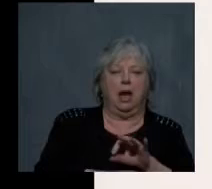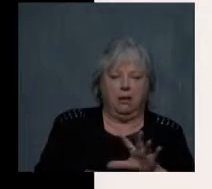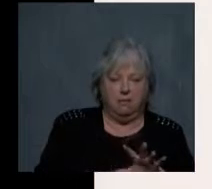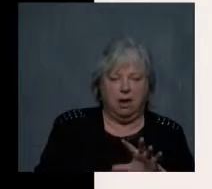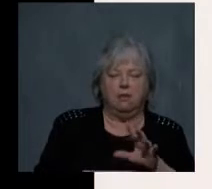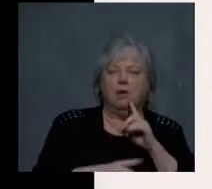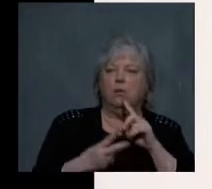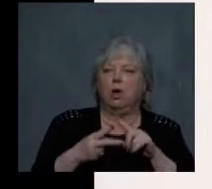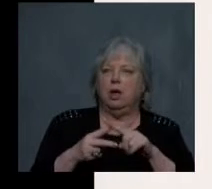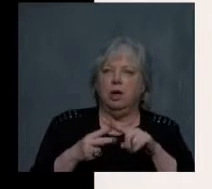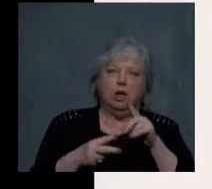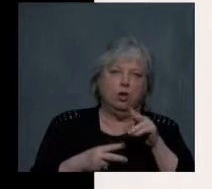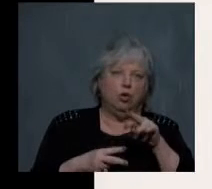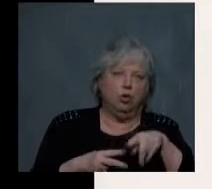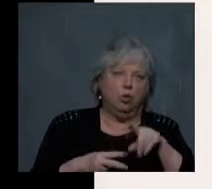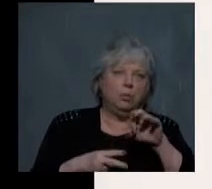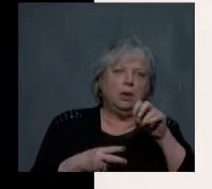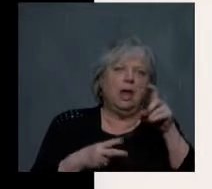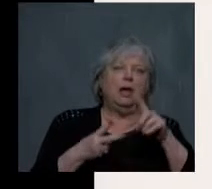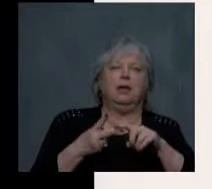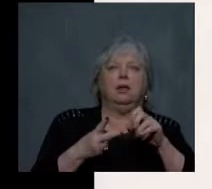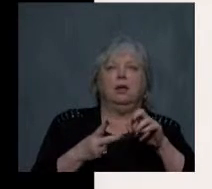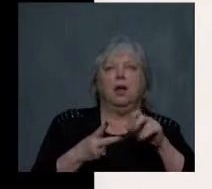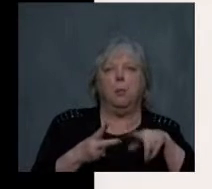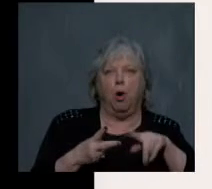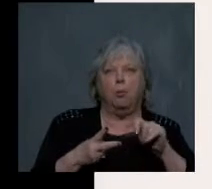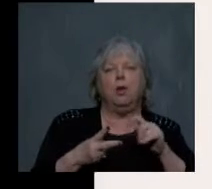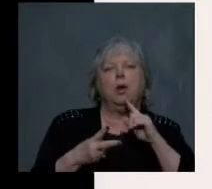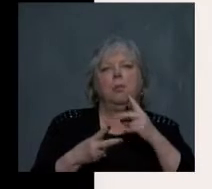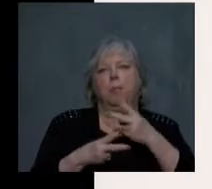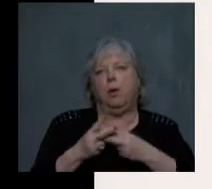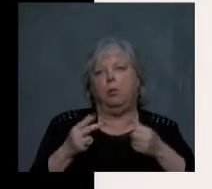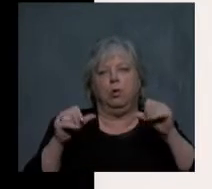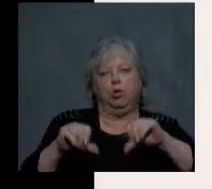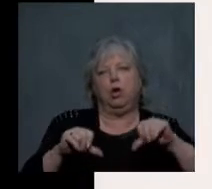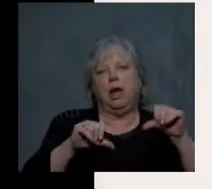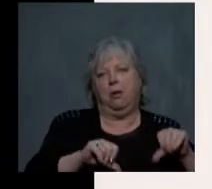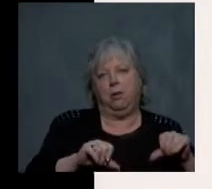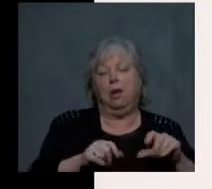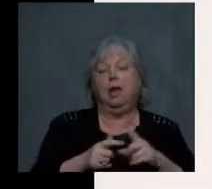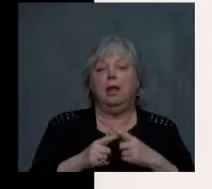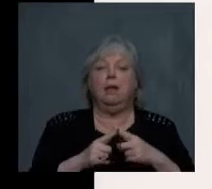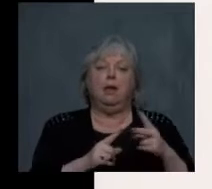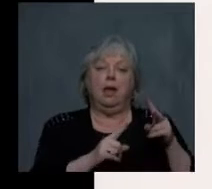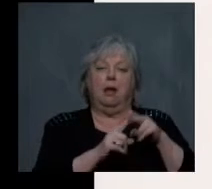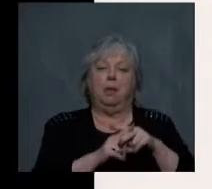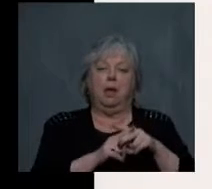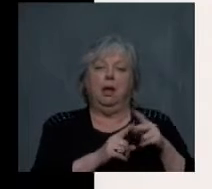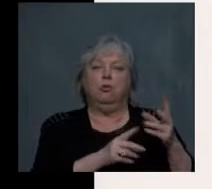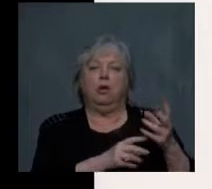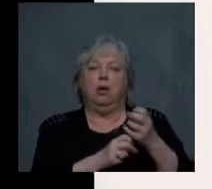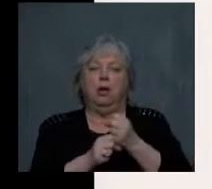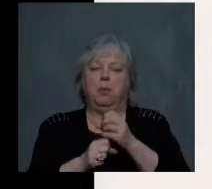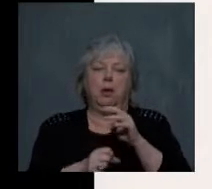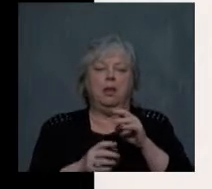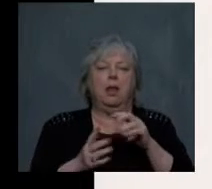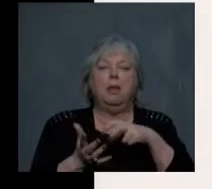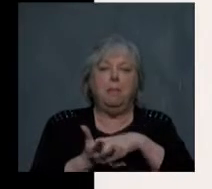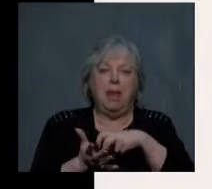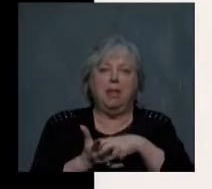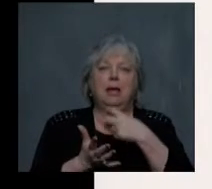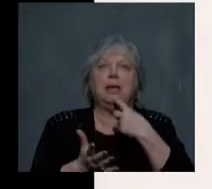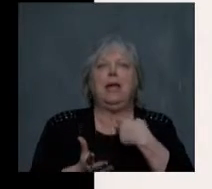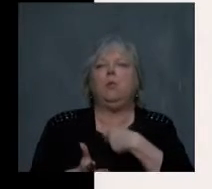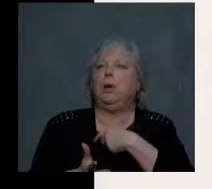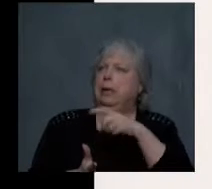for a duplex and an apartment, and they were turned down. So then the application came in, the Methodists came in and said, we